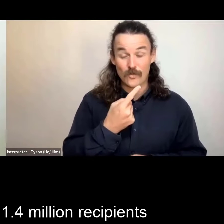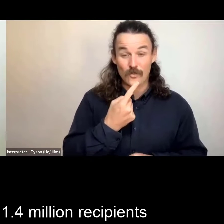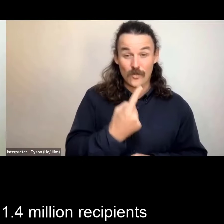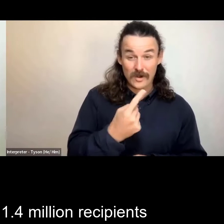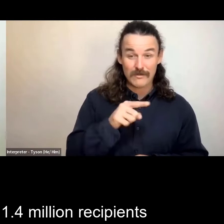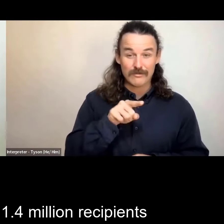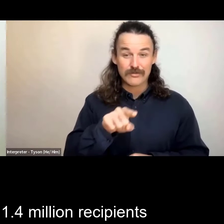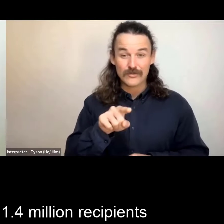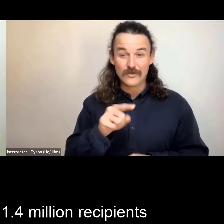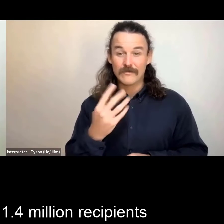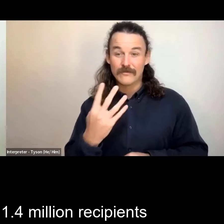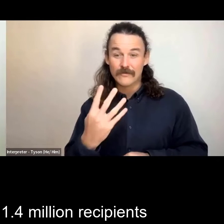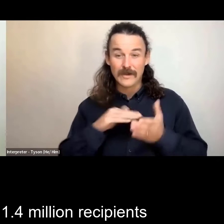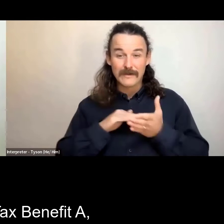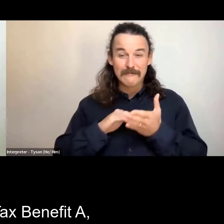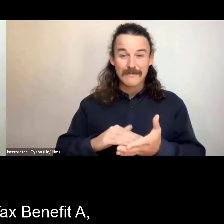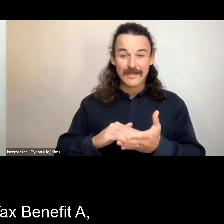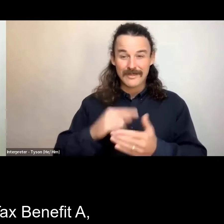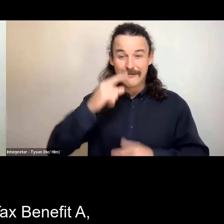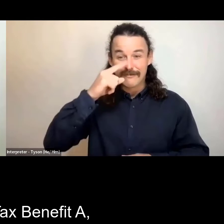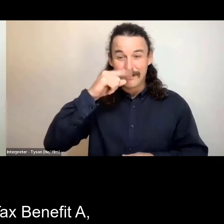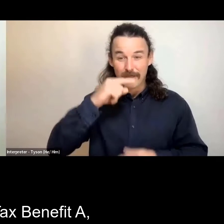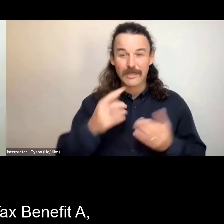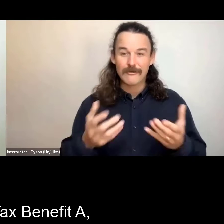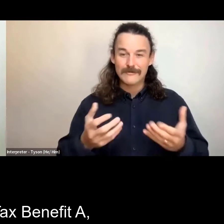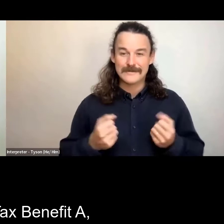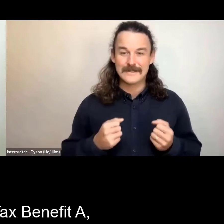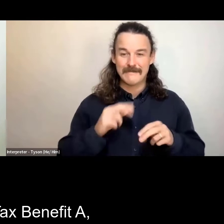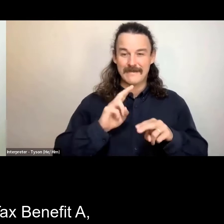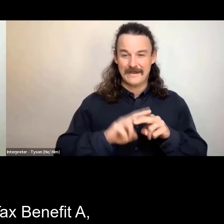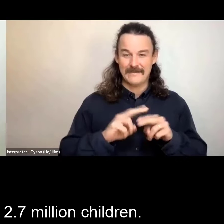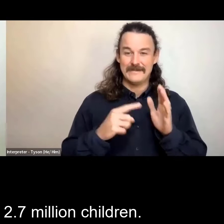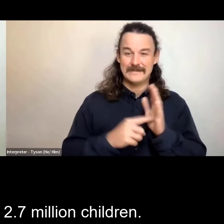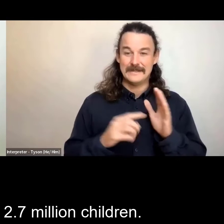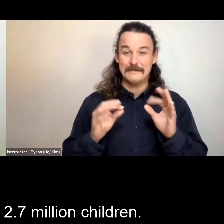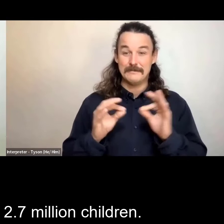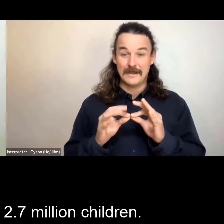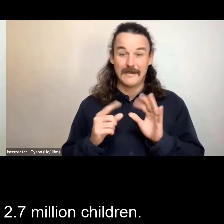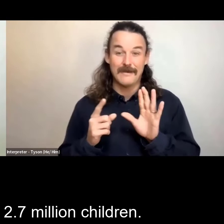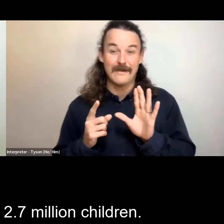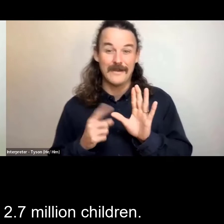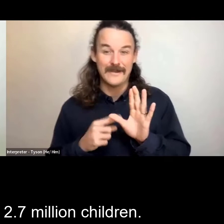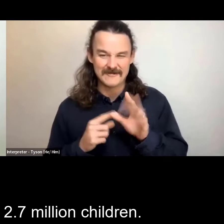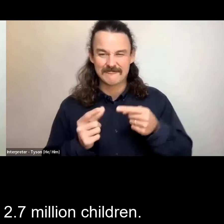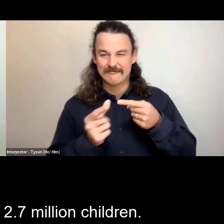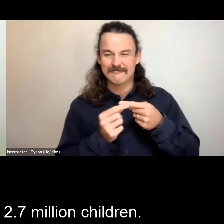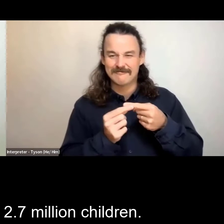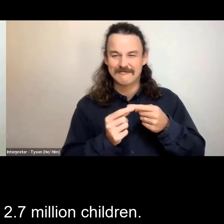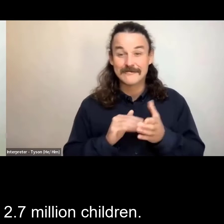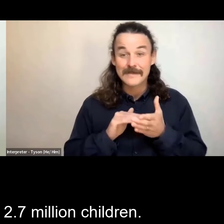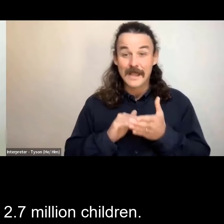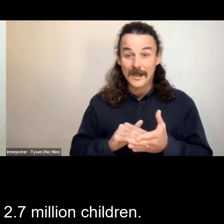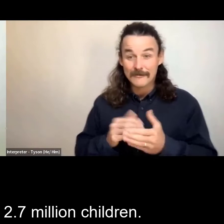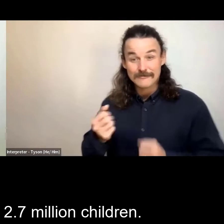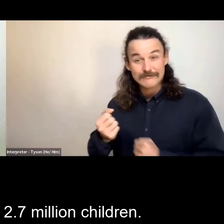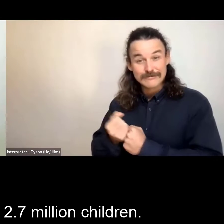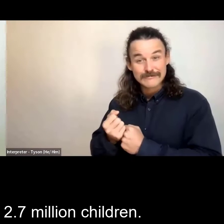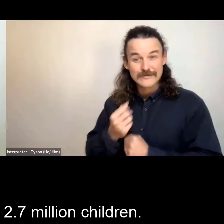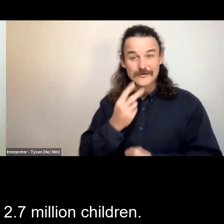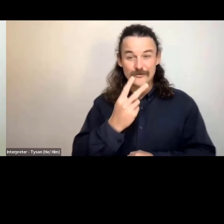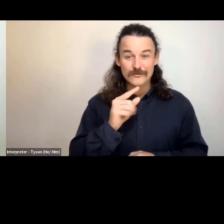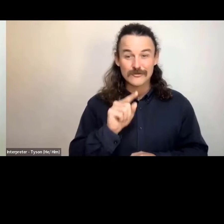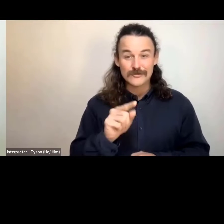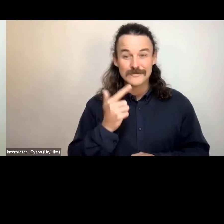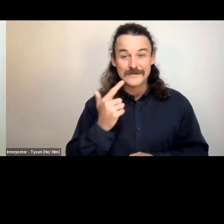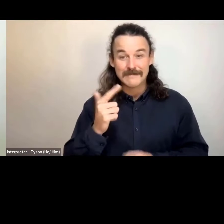1.4 million recipients of family tax benefit A, helping to support 2.7 million